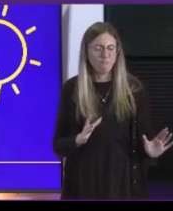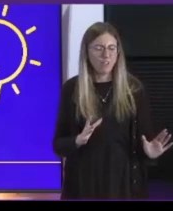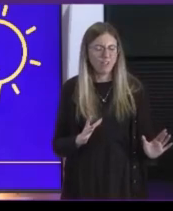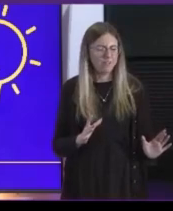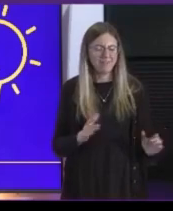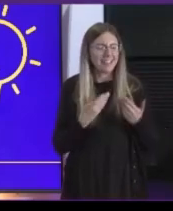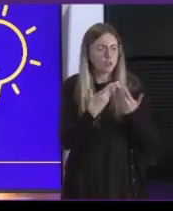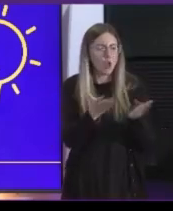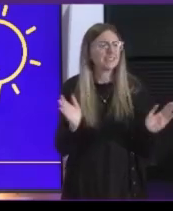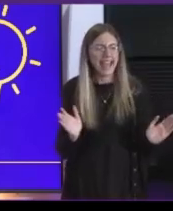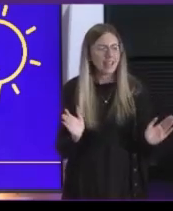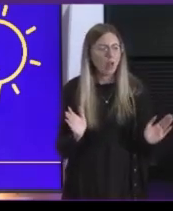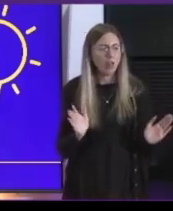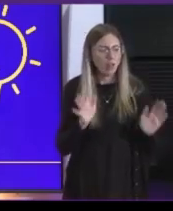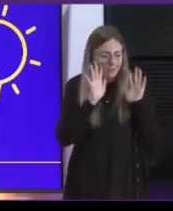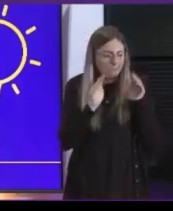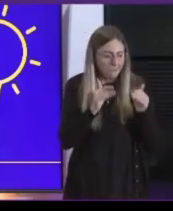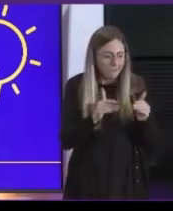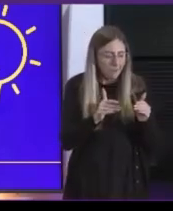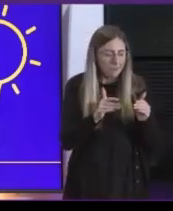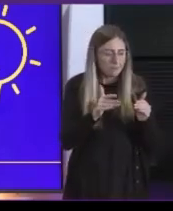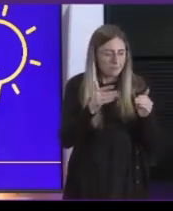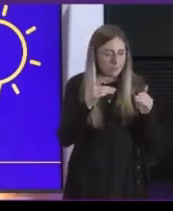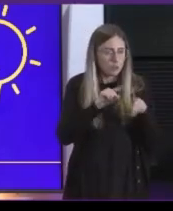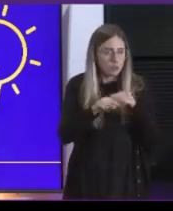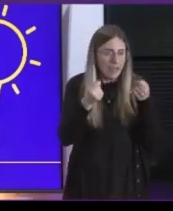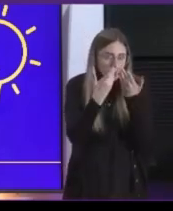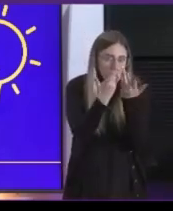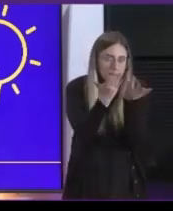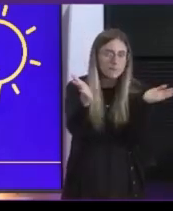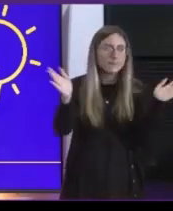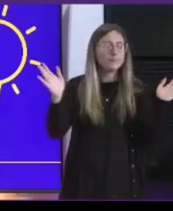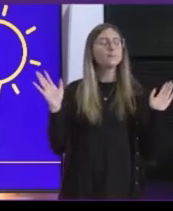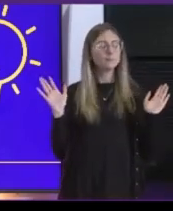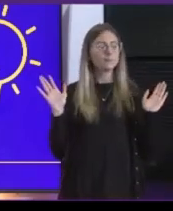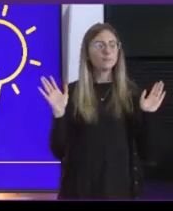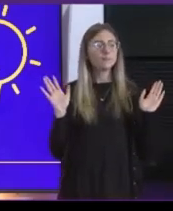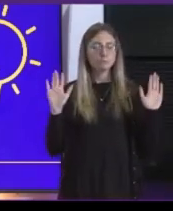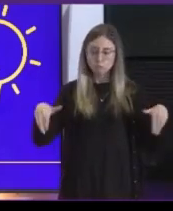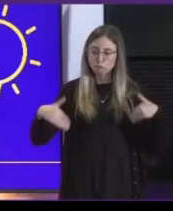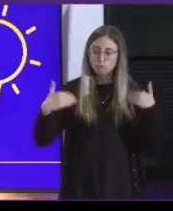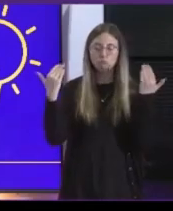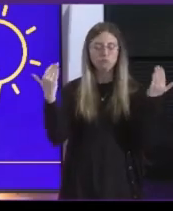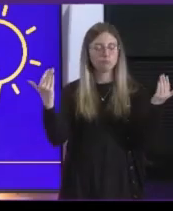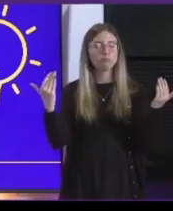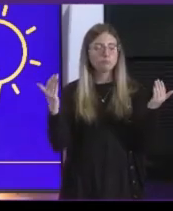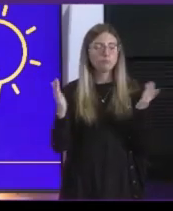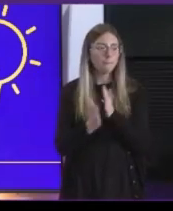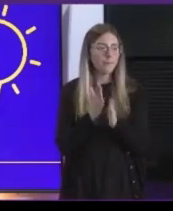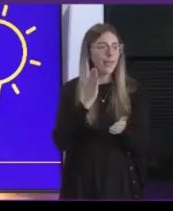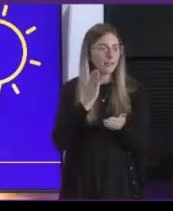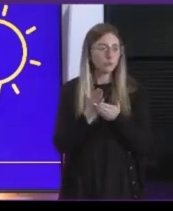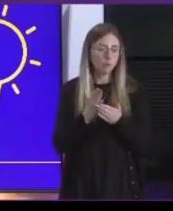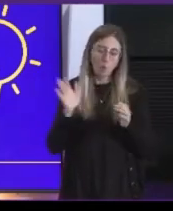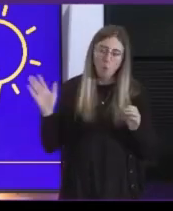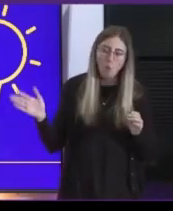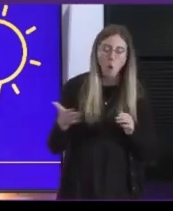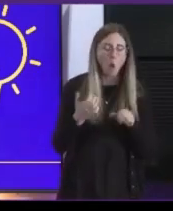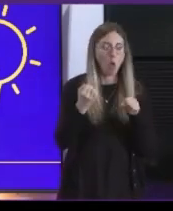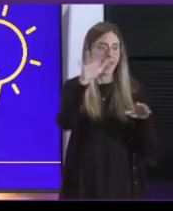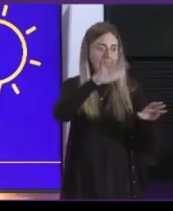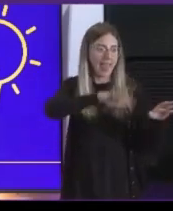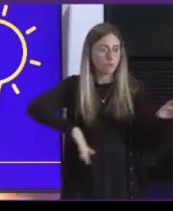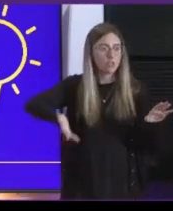not scaling. So take that high bar and see how there are ways that we can raise the bar in all